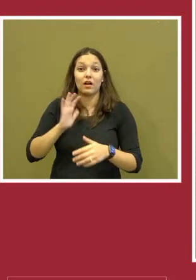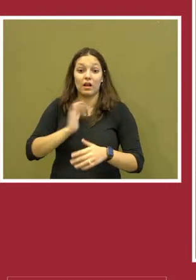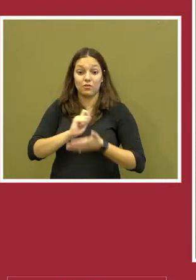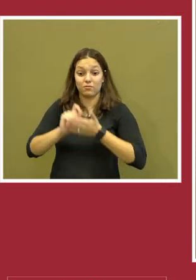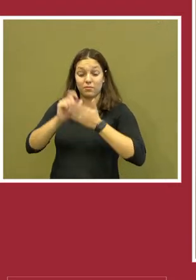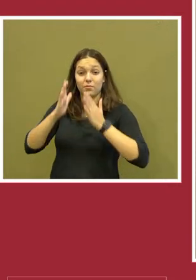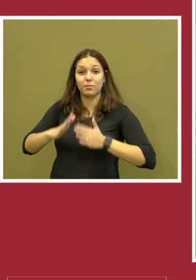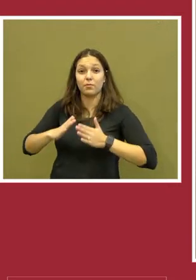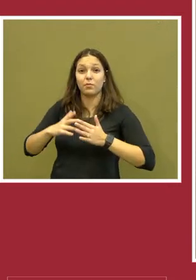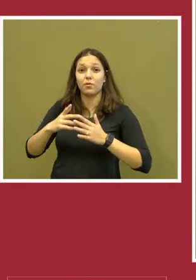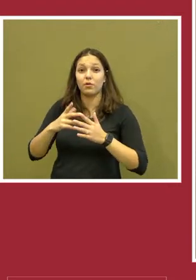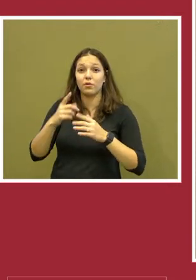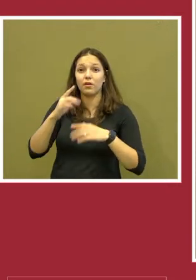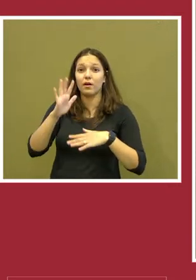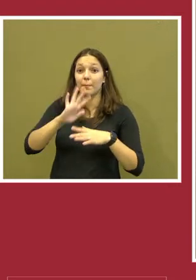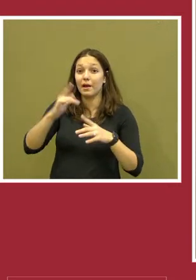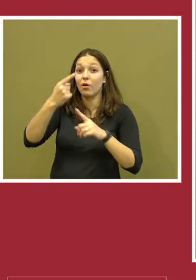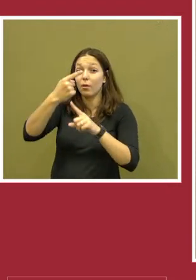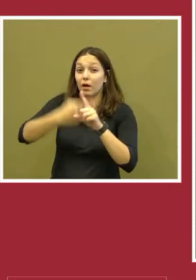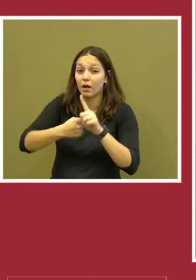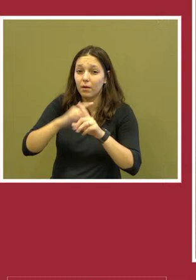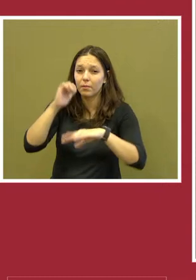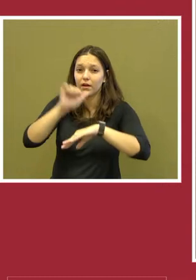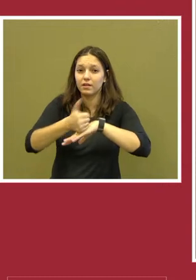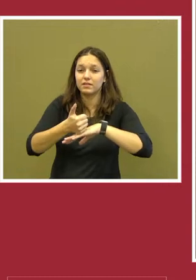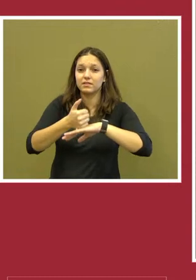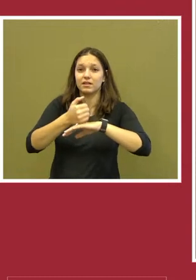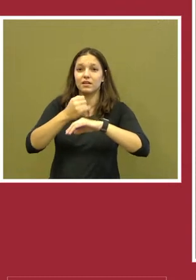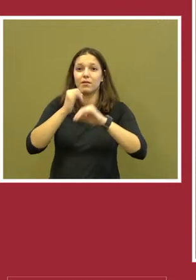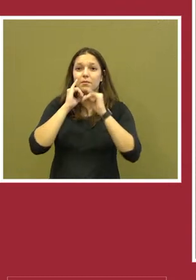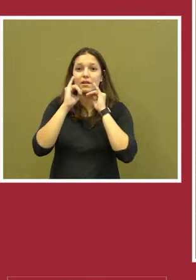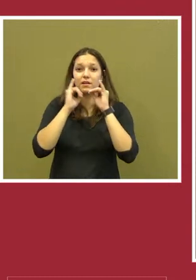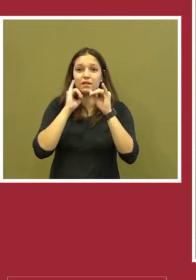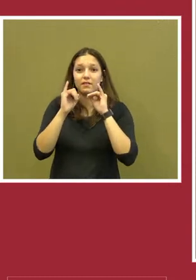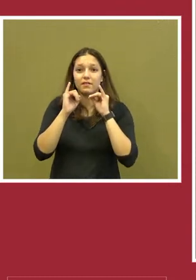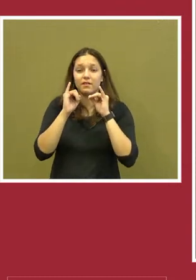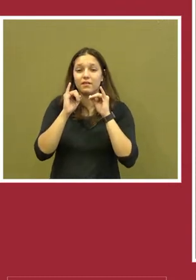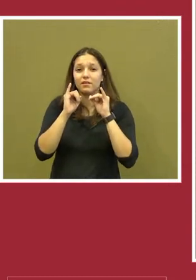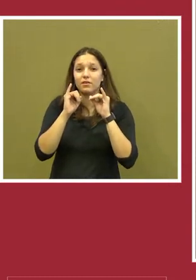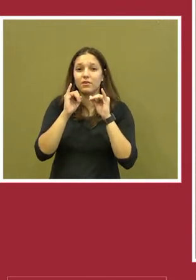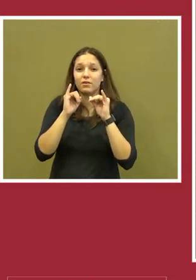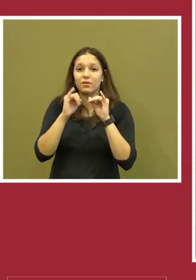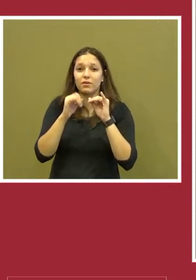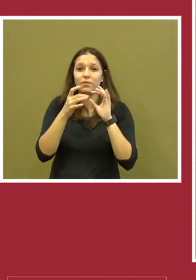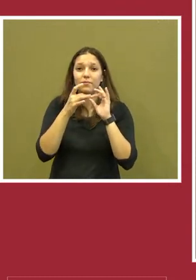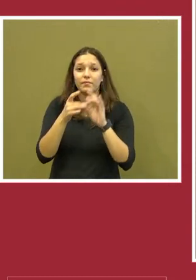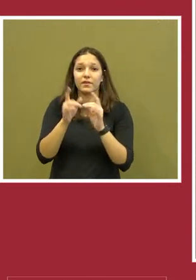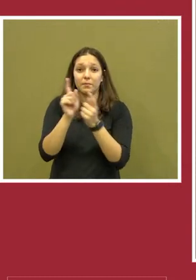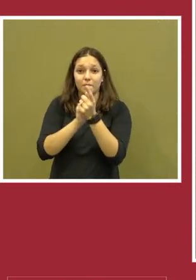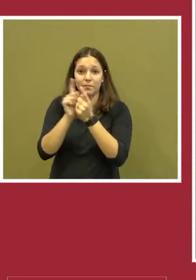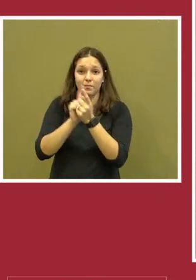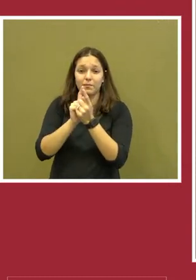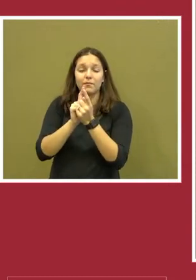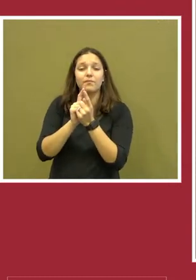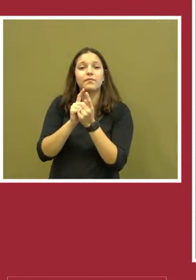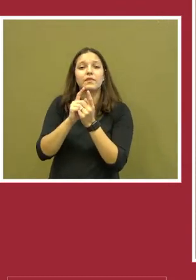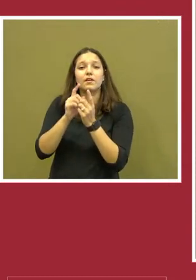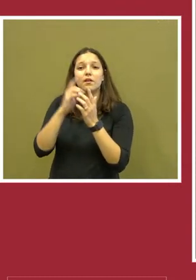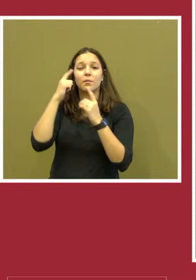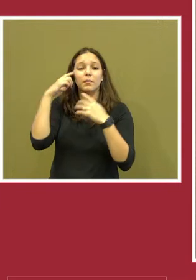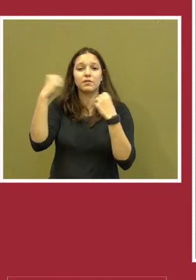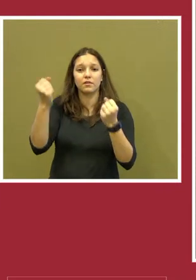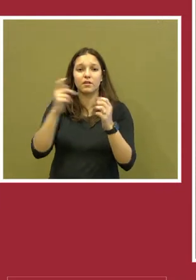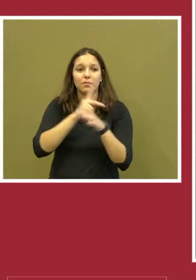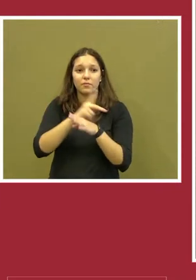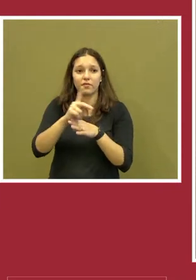trying to get the comms team to help him set up an interview with a mental health professional at BLPS. That professional, after finally agreeing to the